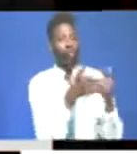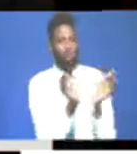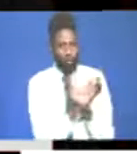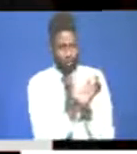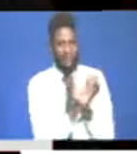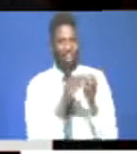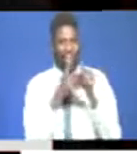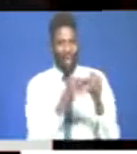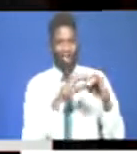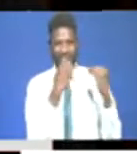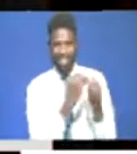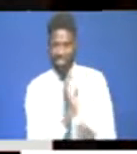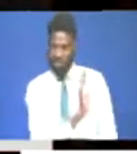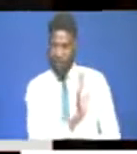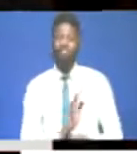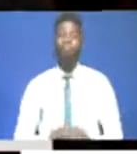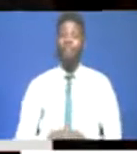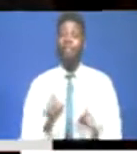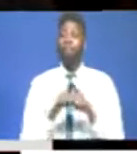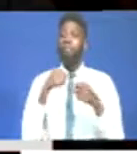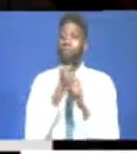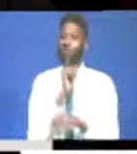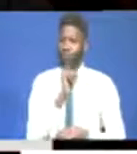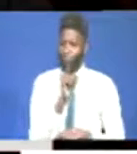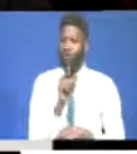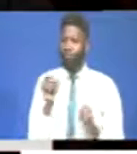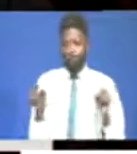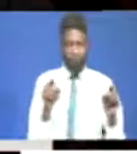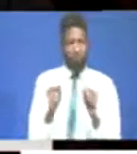I'm definitely sure that the outcome will be of